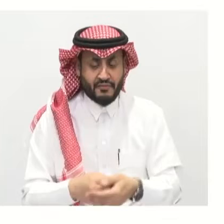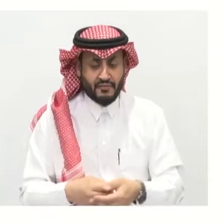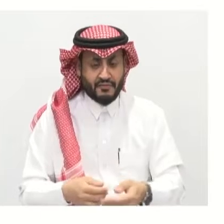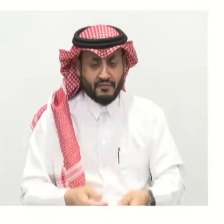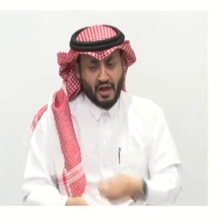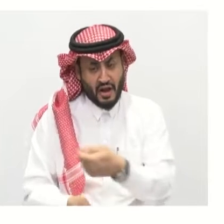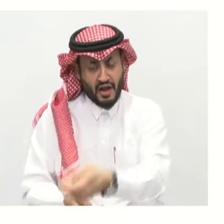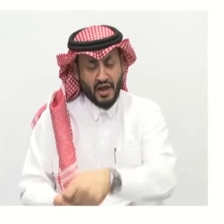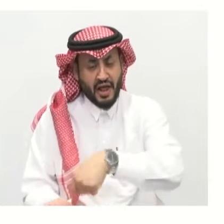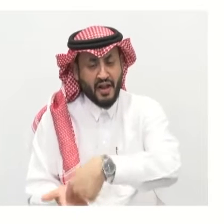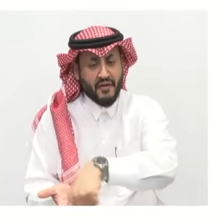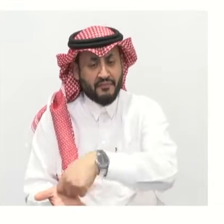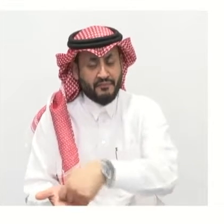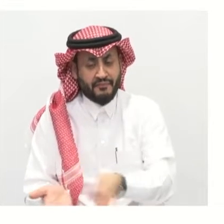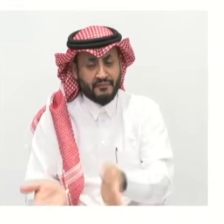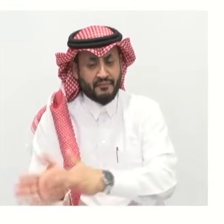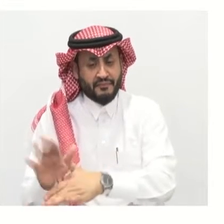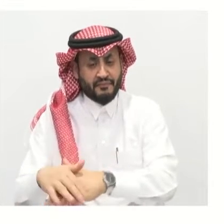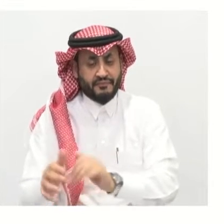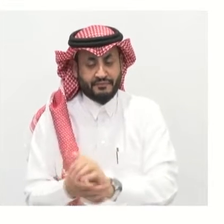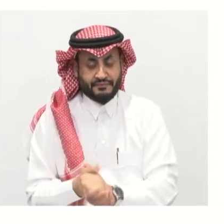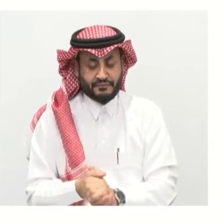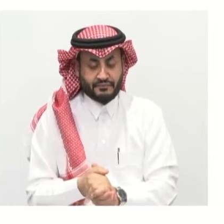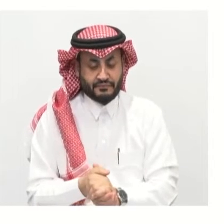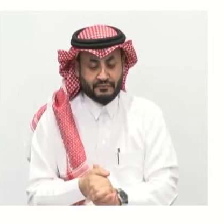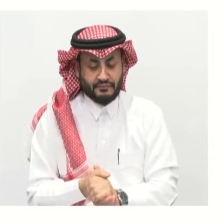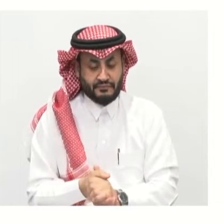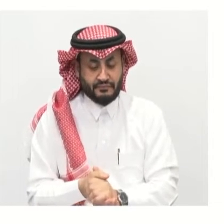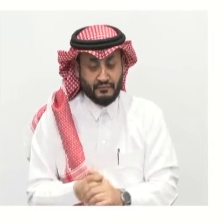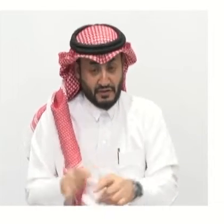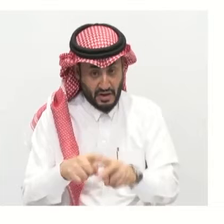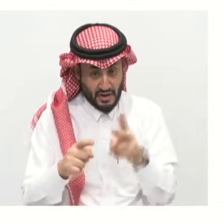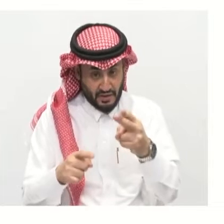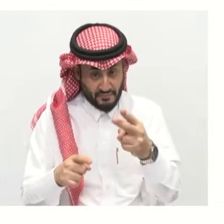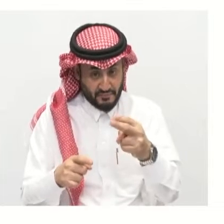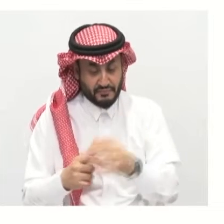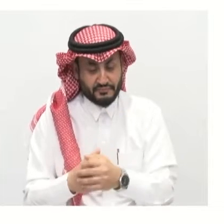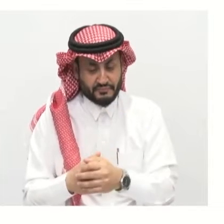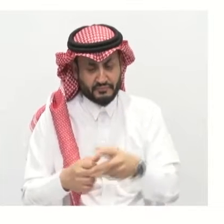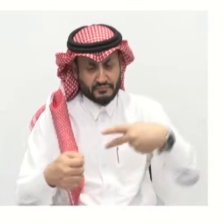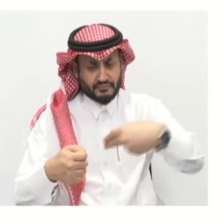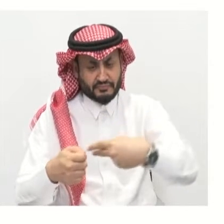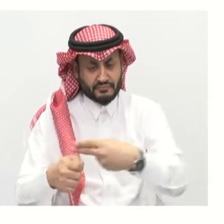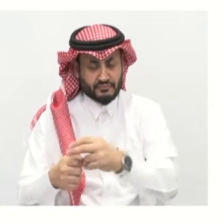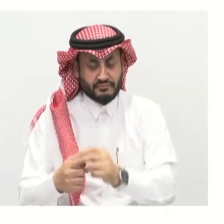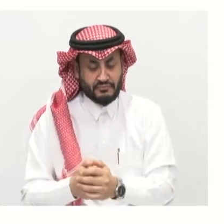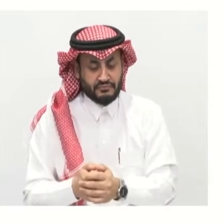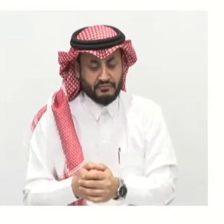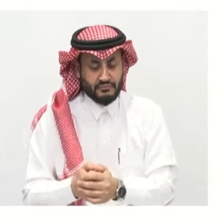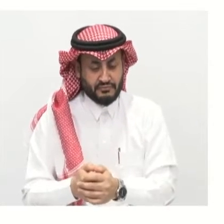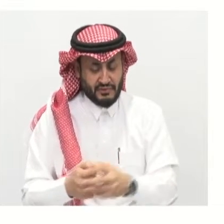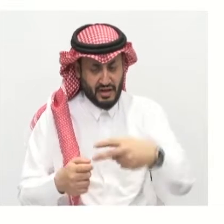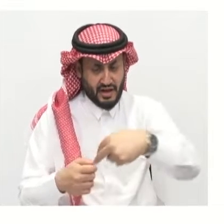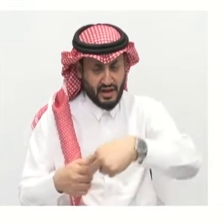the bottle of glue to stick the papers together if you want. I have this pair of scissors to cut my shape. I want